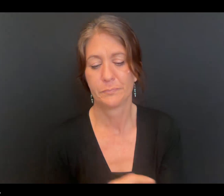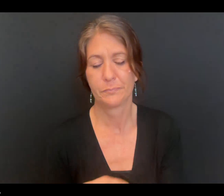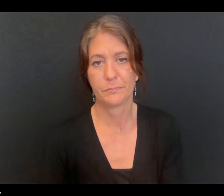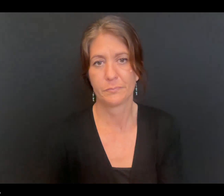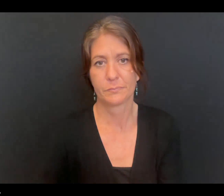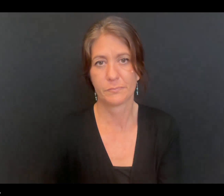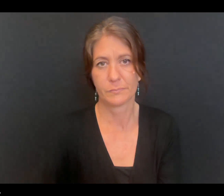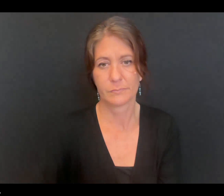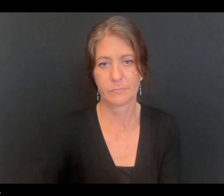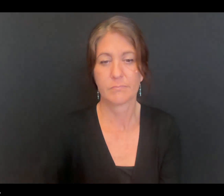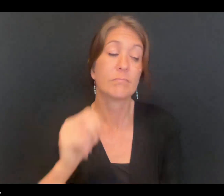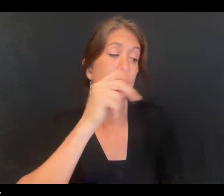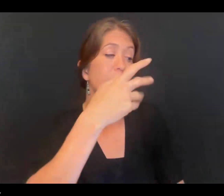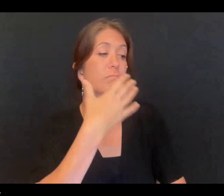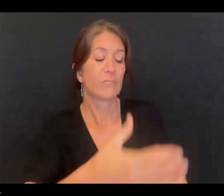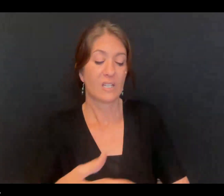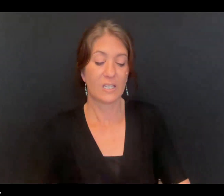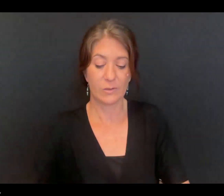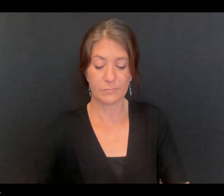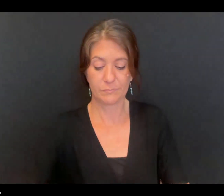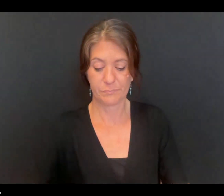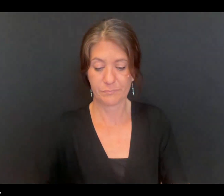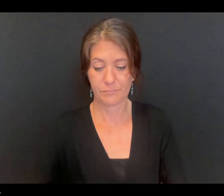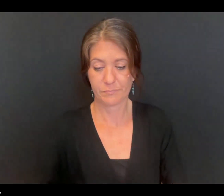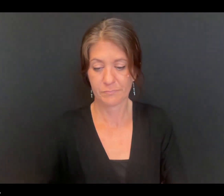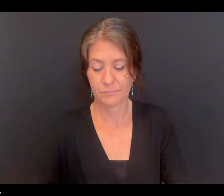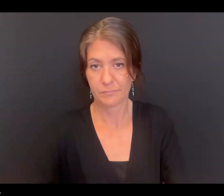Does that help? Thank you. Yes, that does. Thank you.